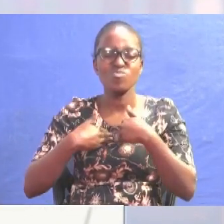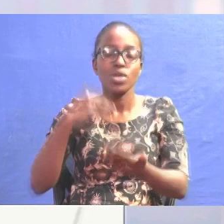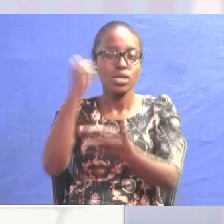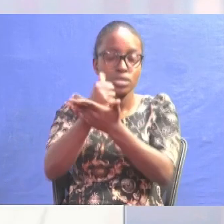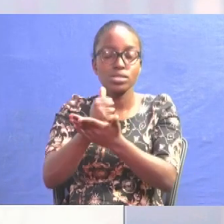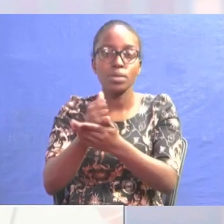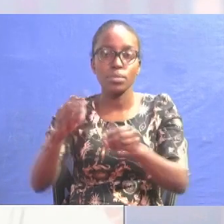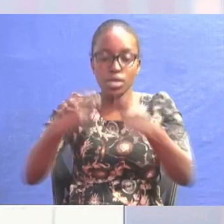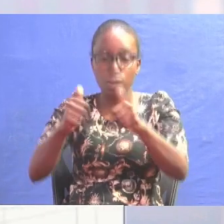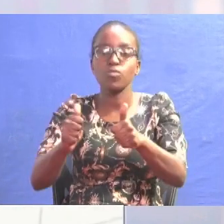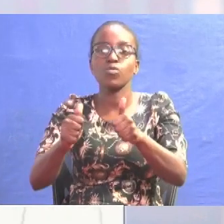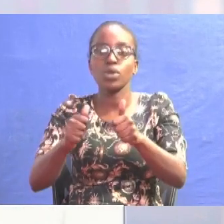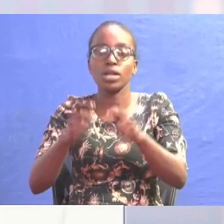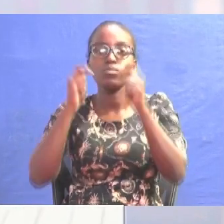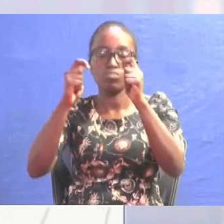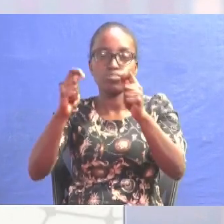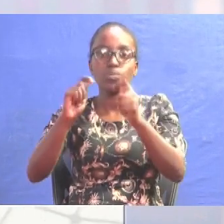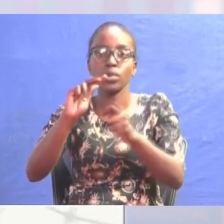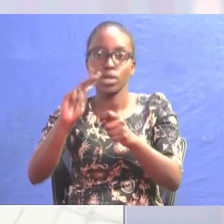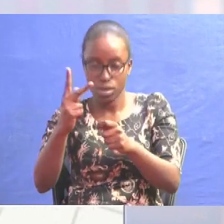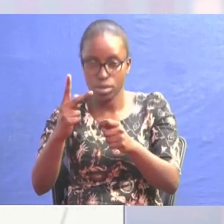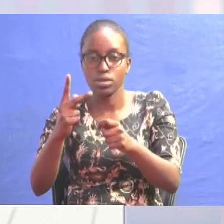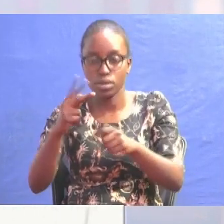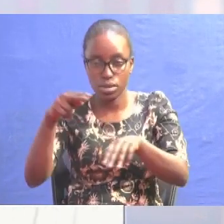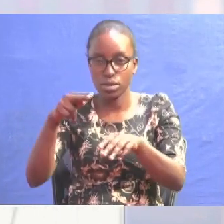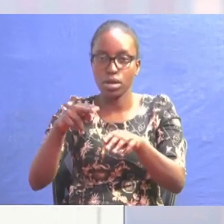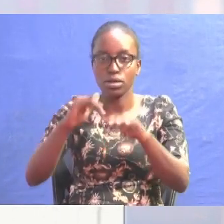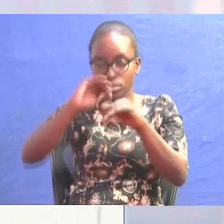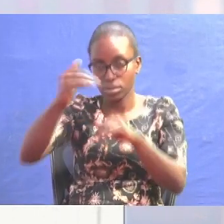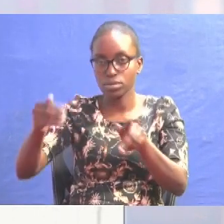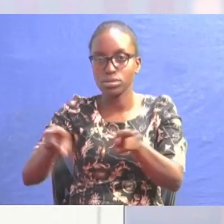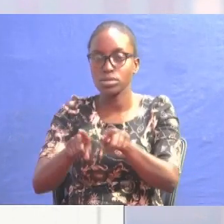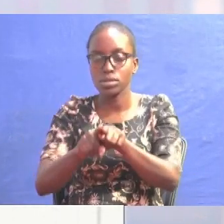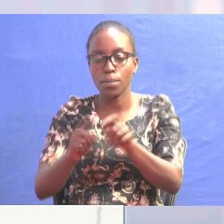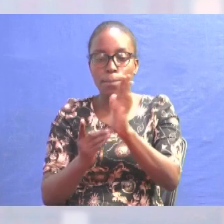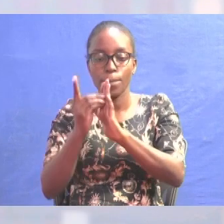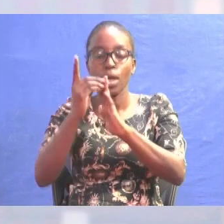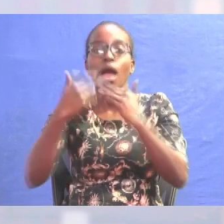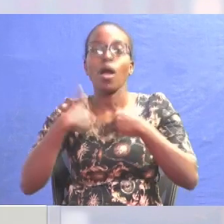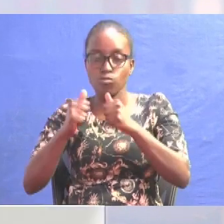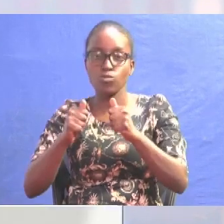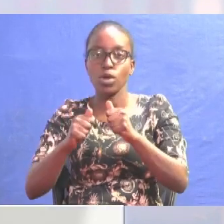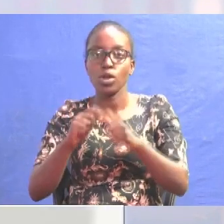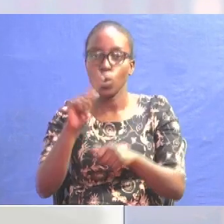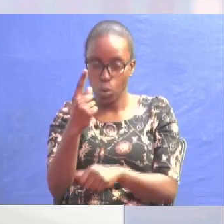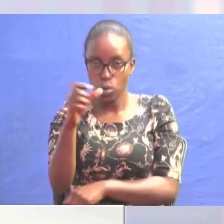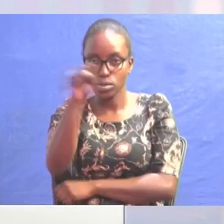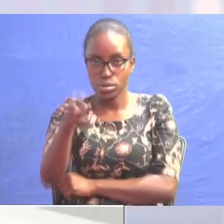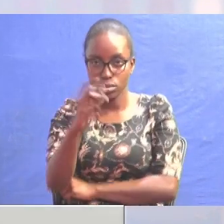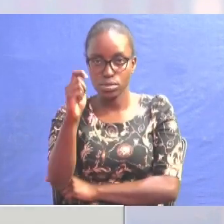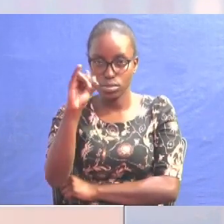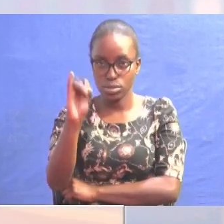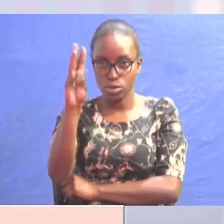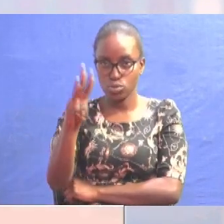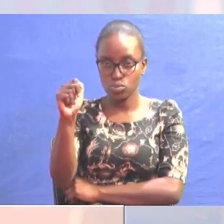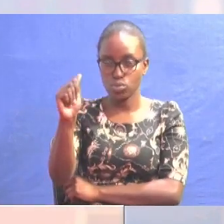the democracy of the country. Now, the big task lies ahead, and this is the stewardship of the Africa as a